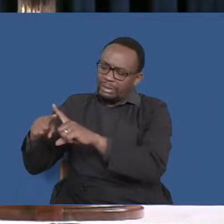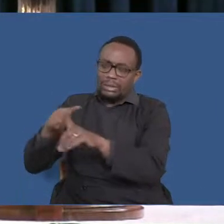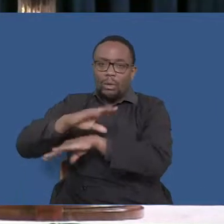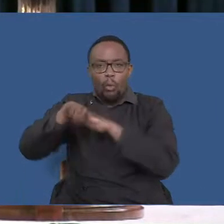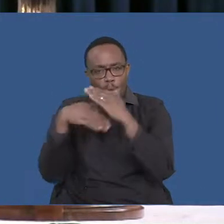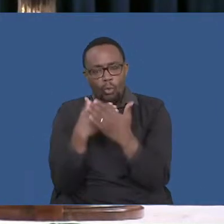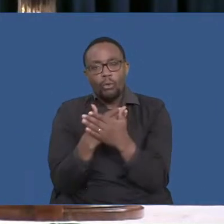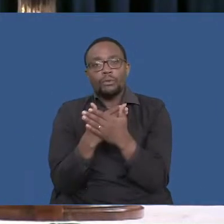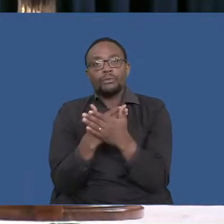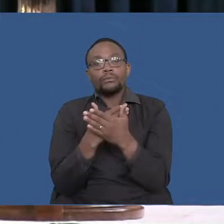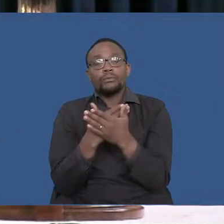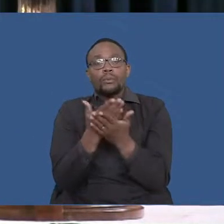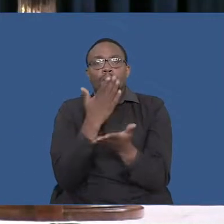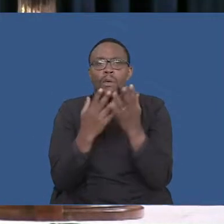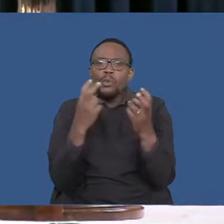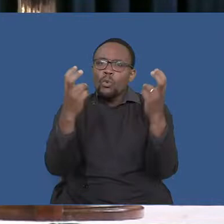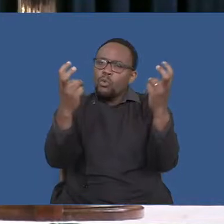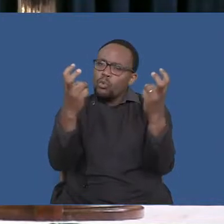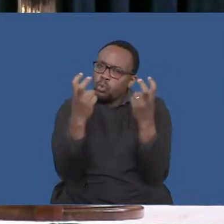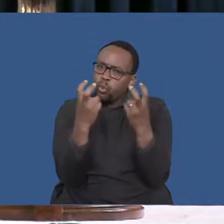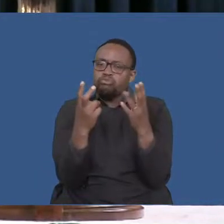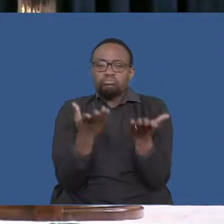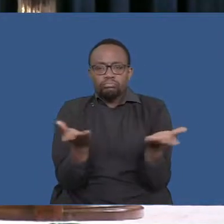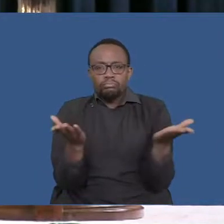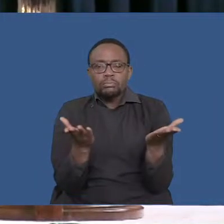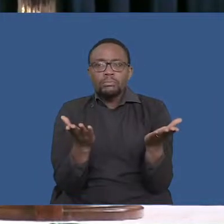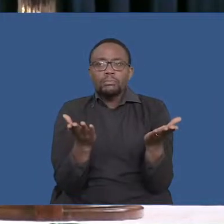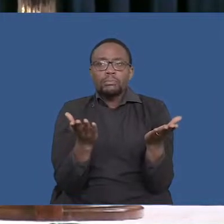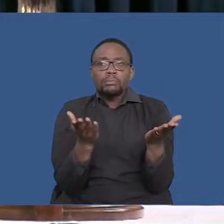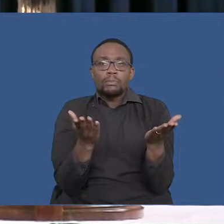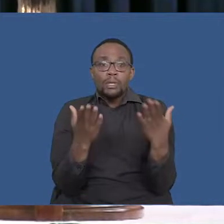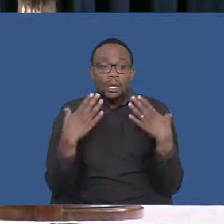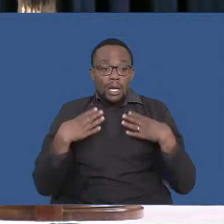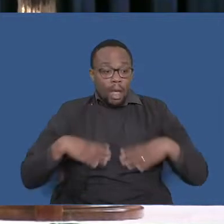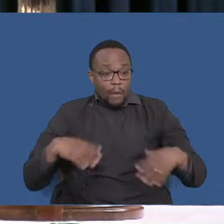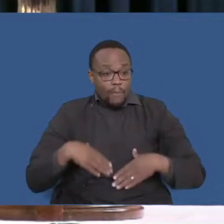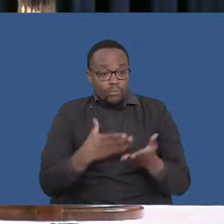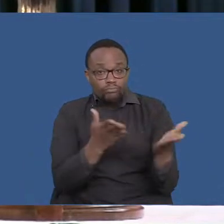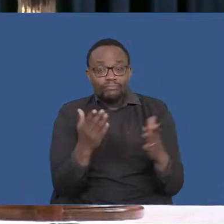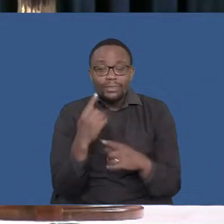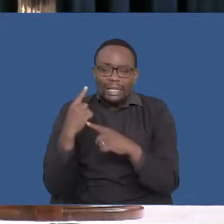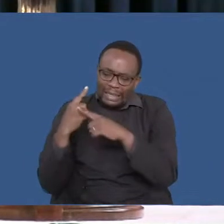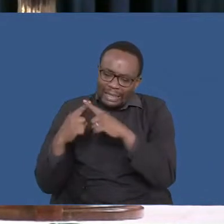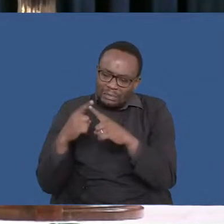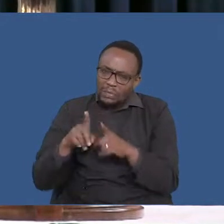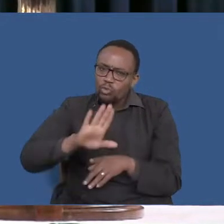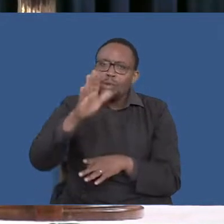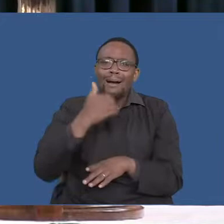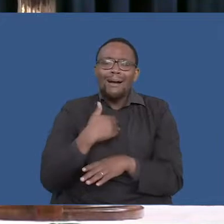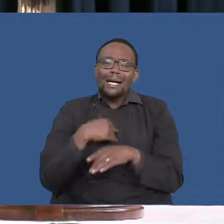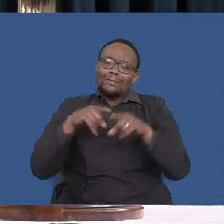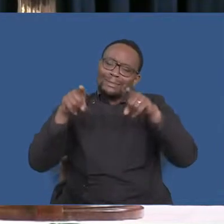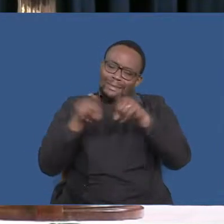Now, maybe you're watching me, viewer, and like these people experiencing Ai, you're experiencing the same with the